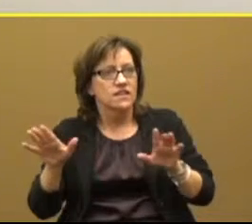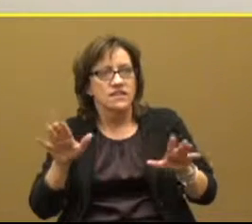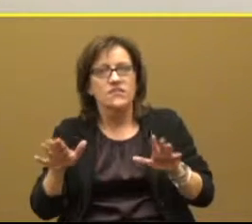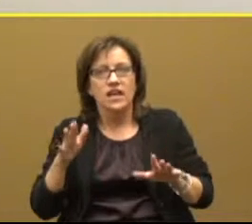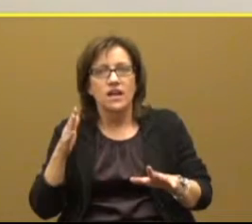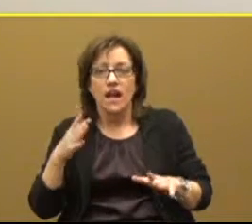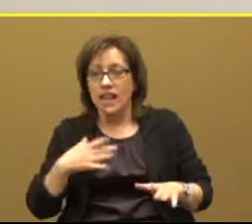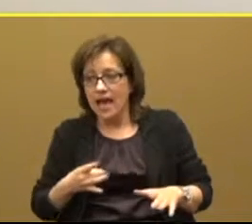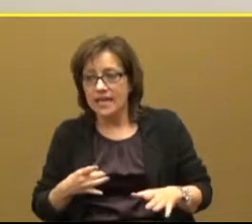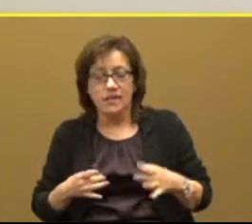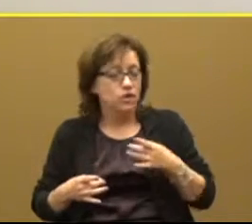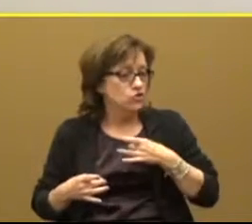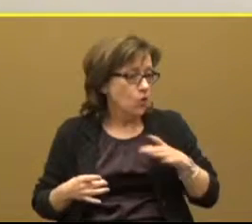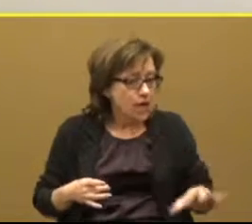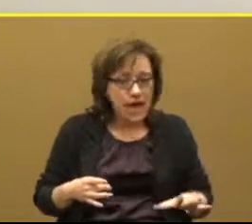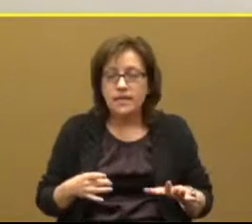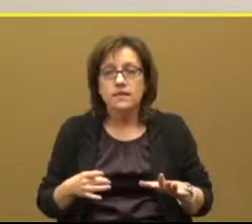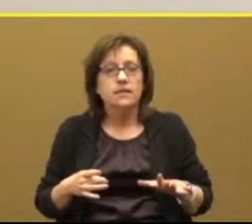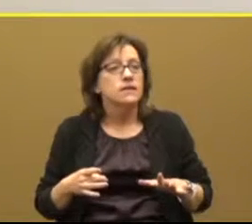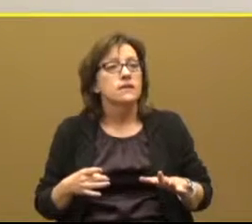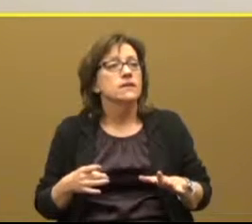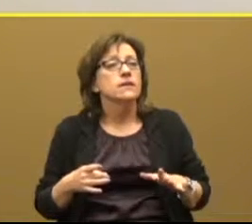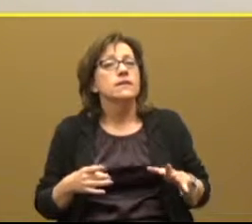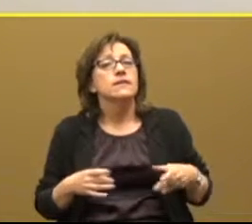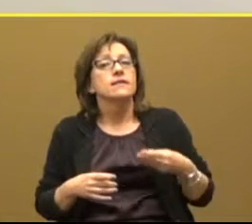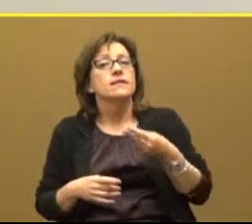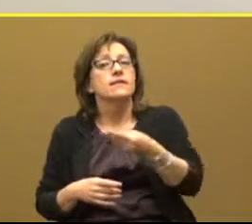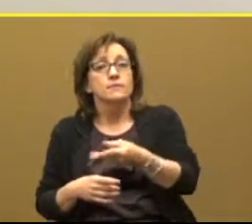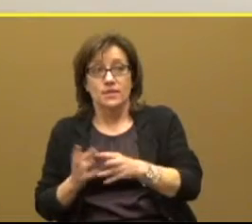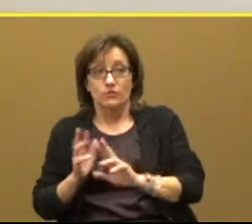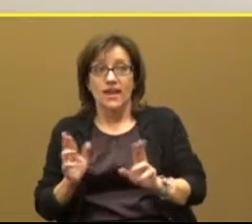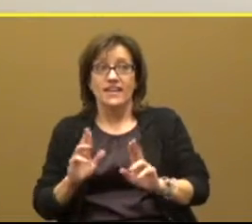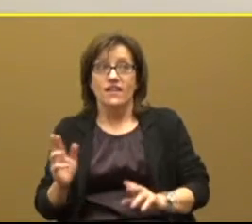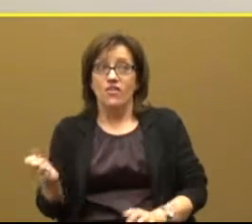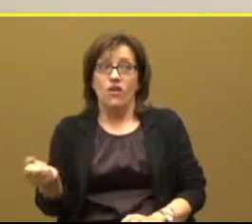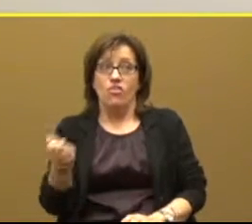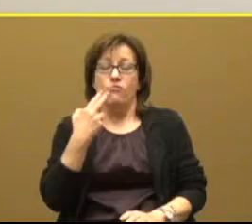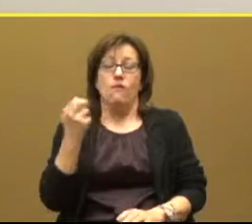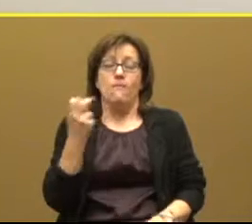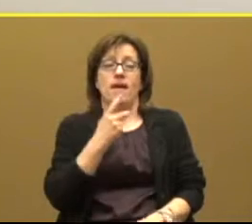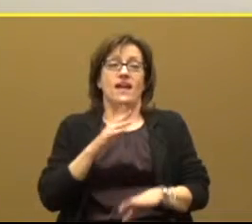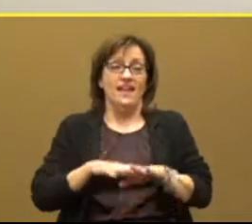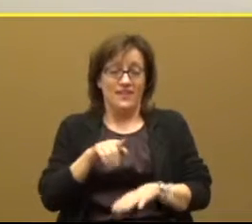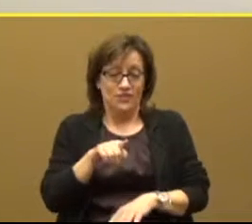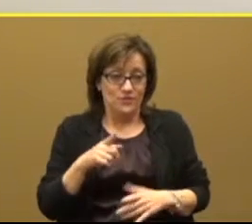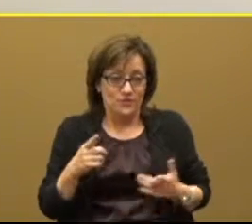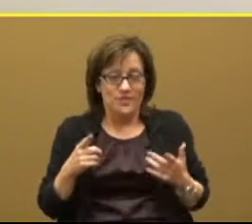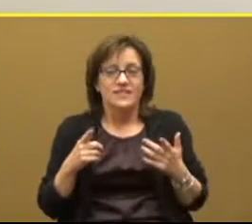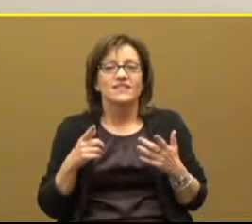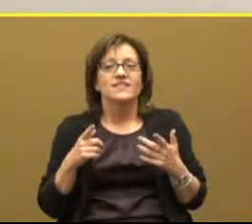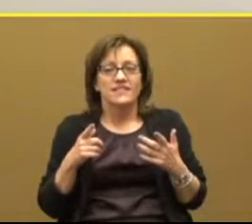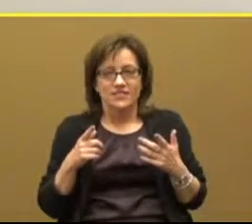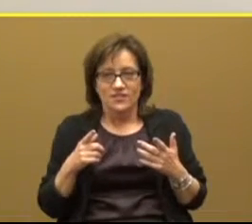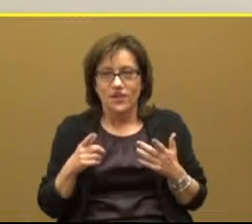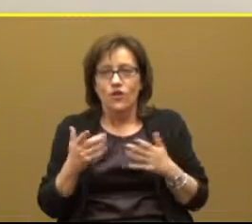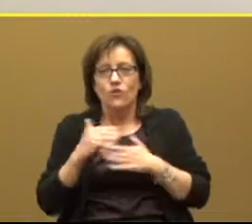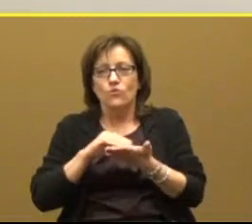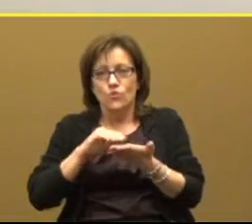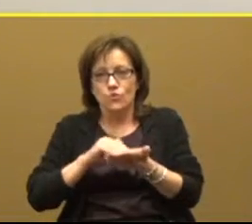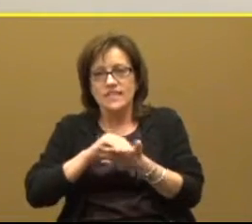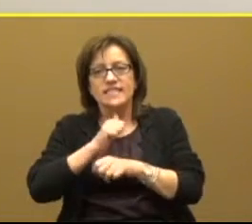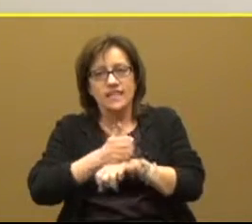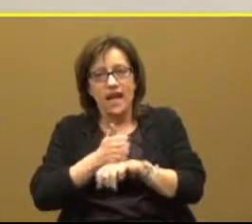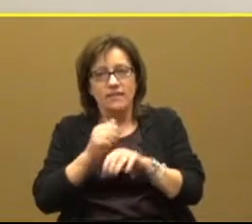like that you are handing them what they're asking for. So just be prepared for that, and then reset it and let them get what they want to get. But